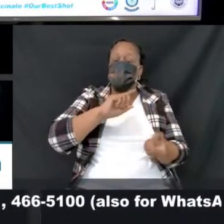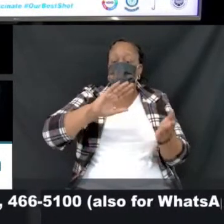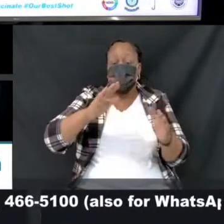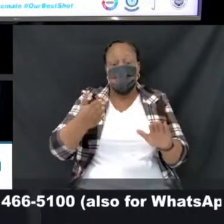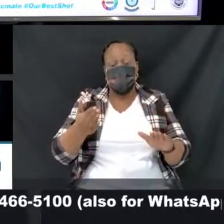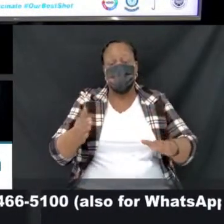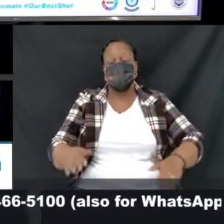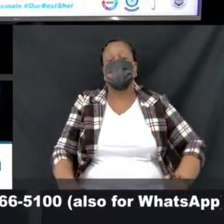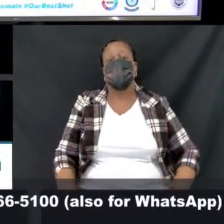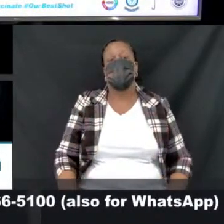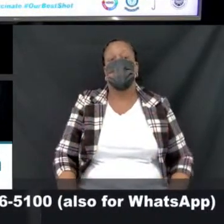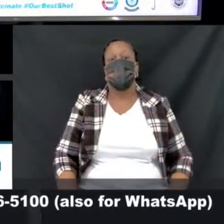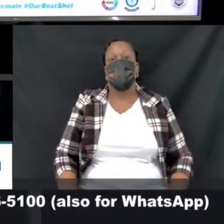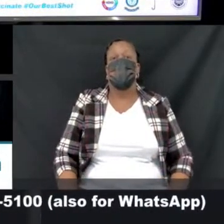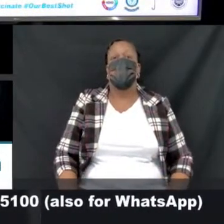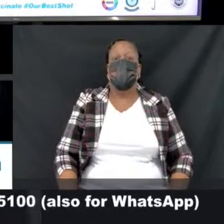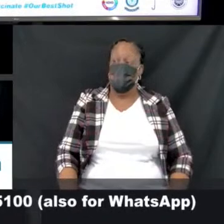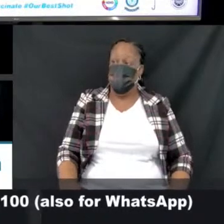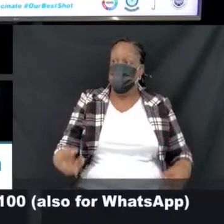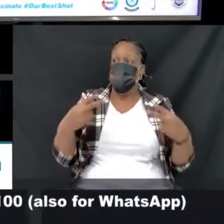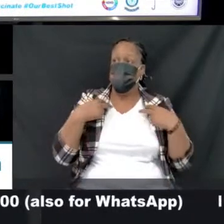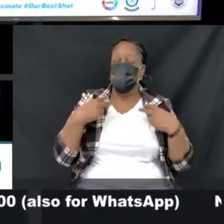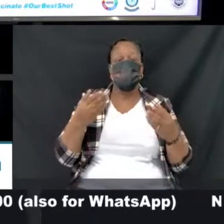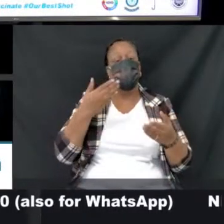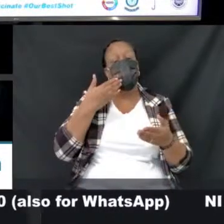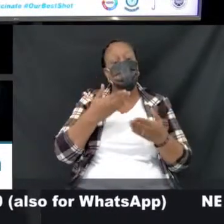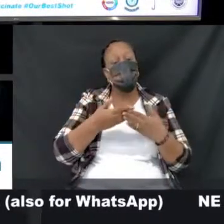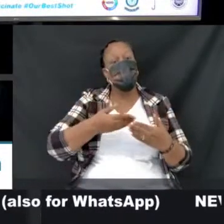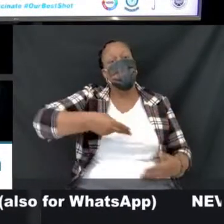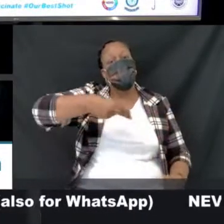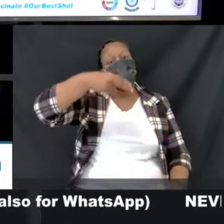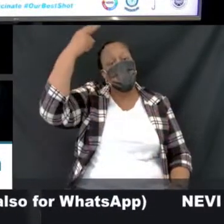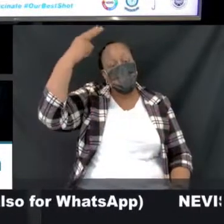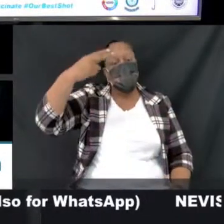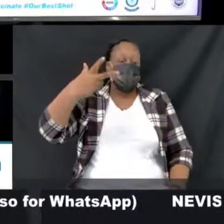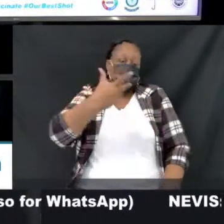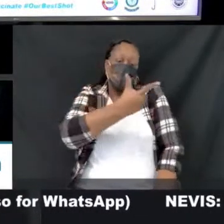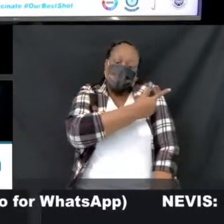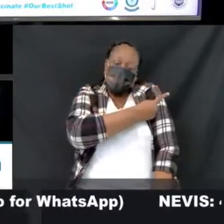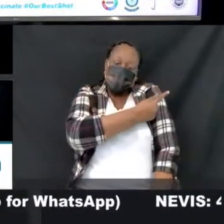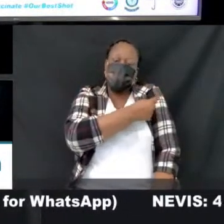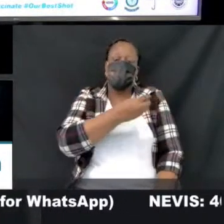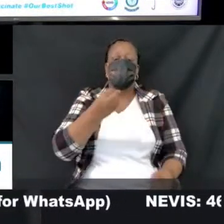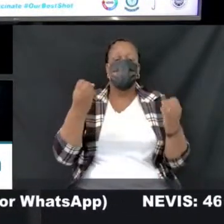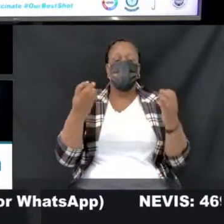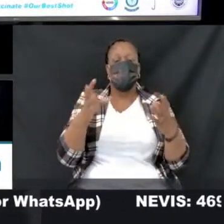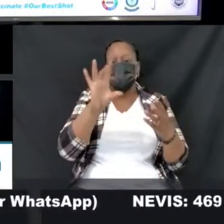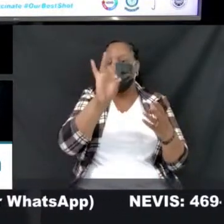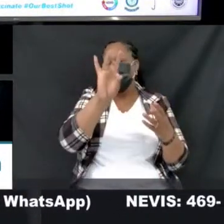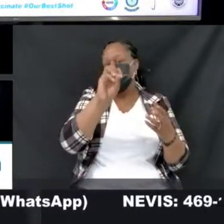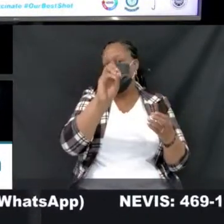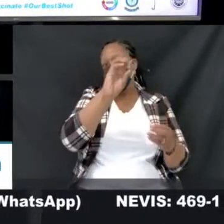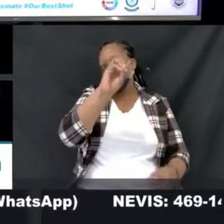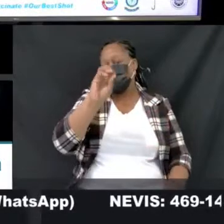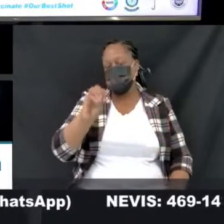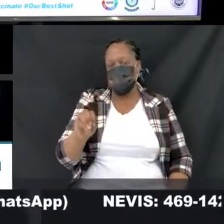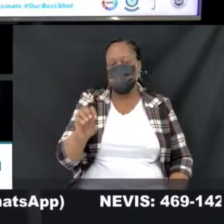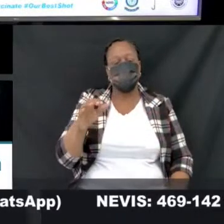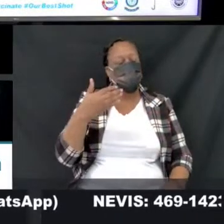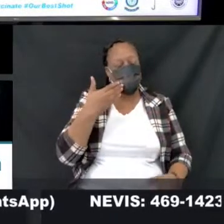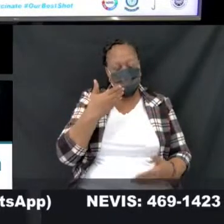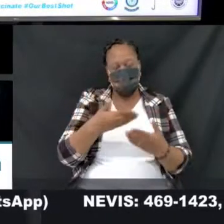program and had an unprecedented high adult coverage of 82% with 1 shot and 76.4%